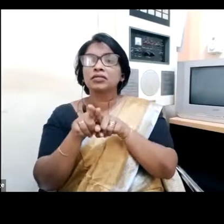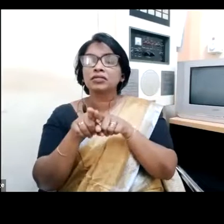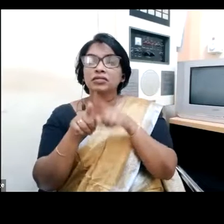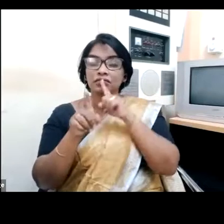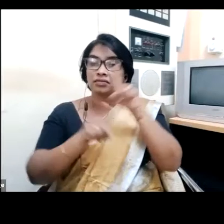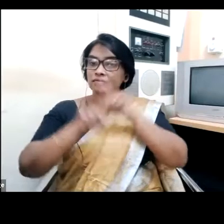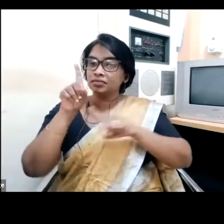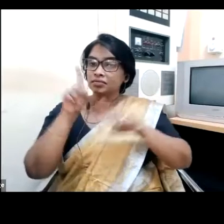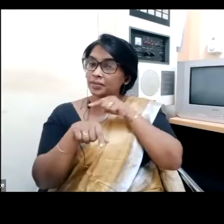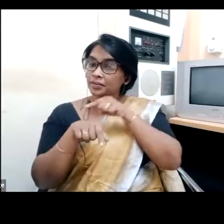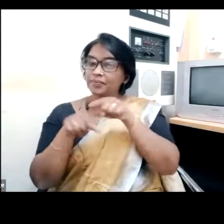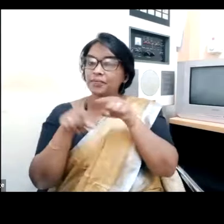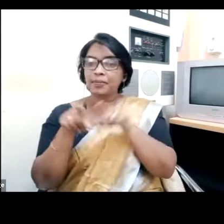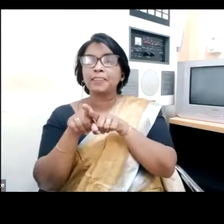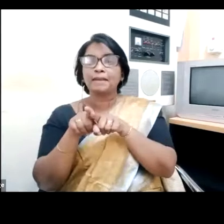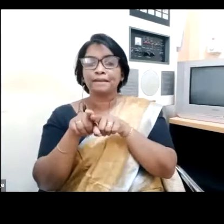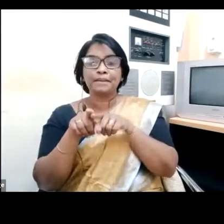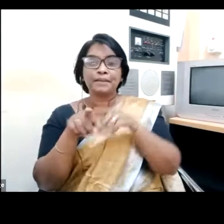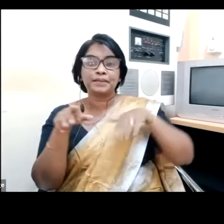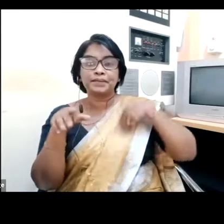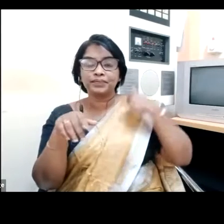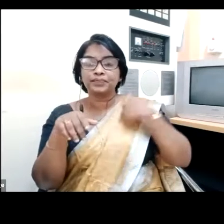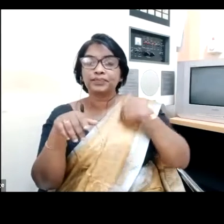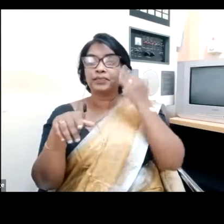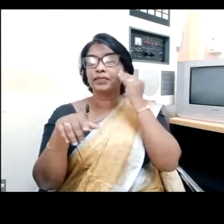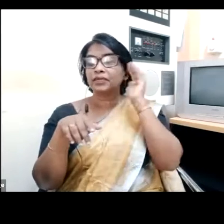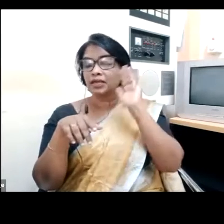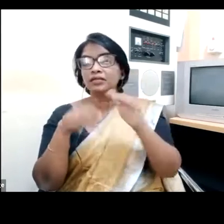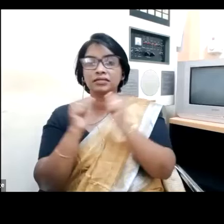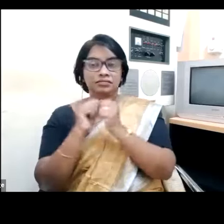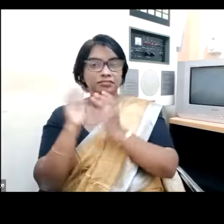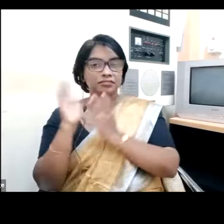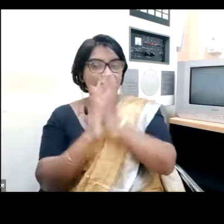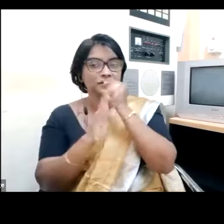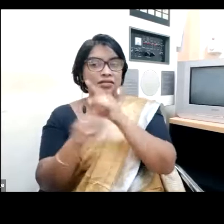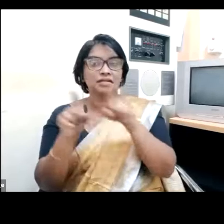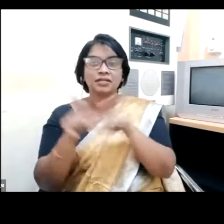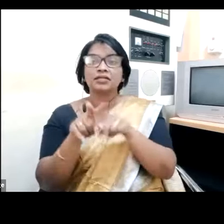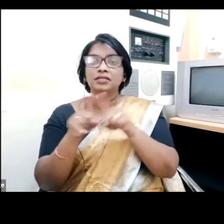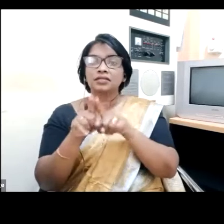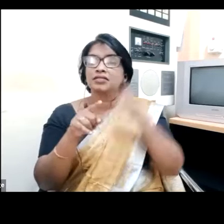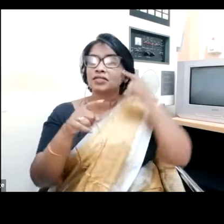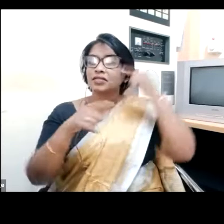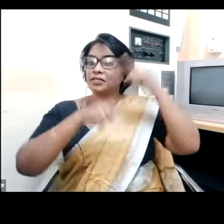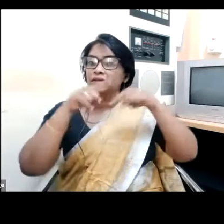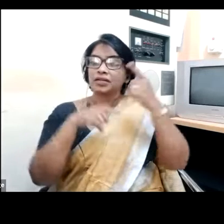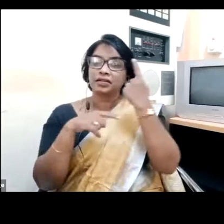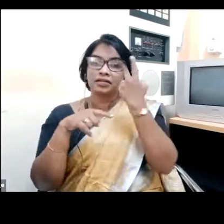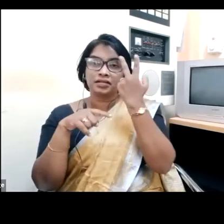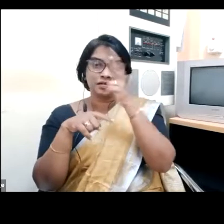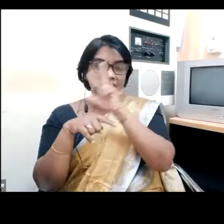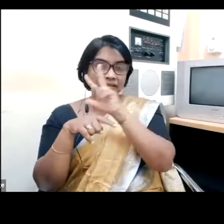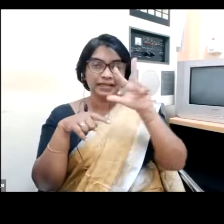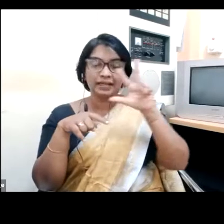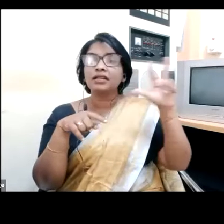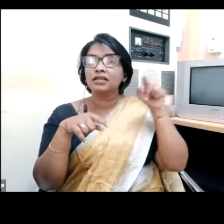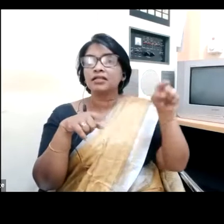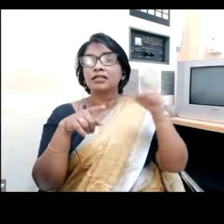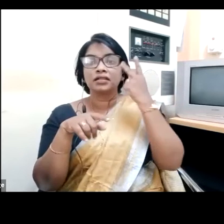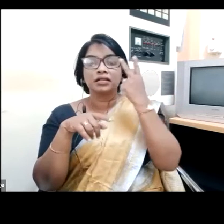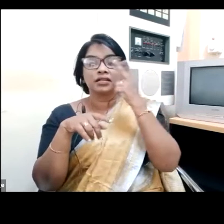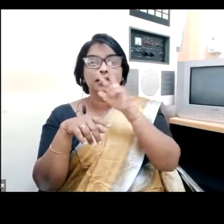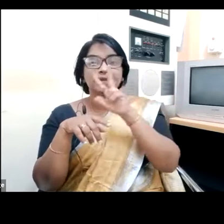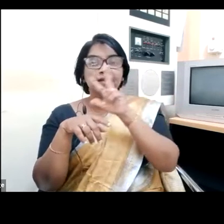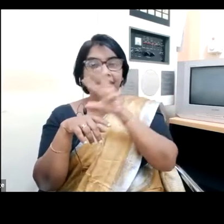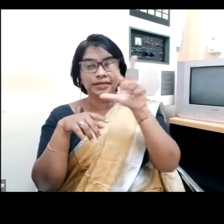the gathering of momentum in terms of heat on the planet since 1880. So if we look at 1880 and we look